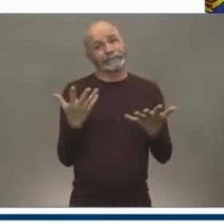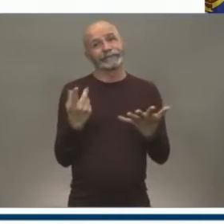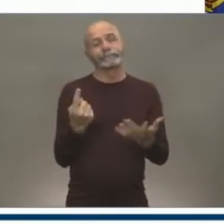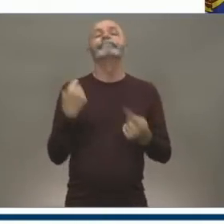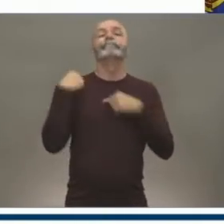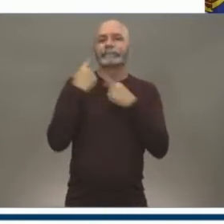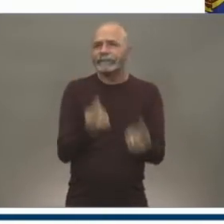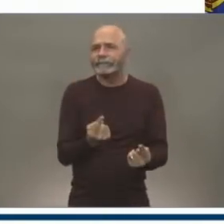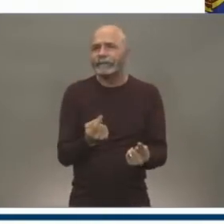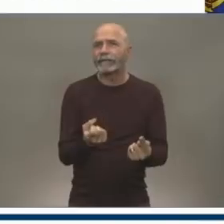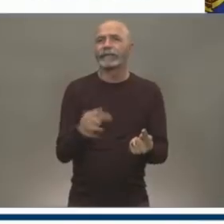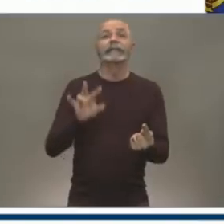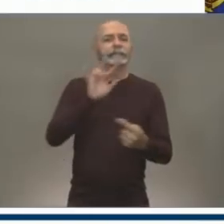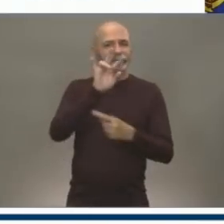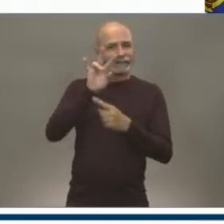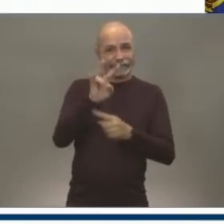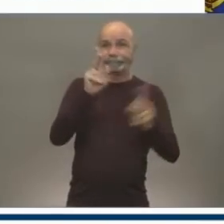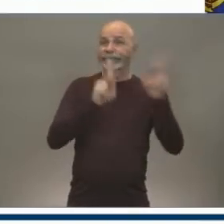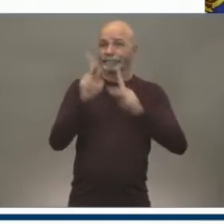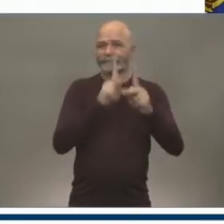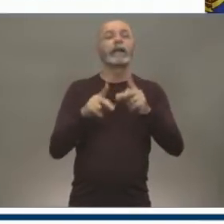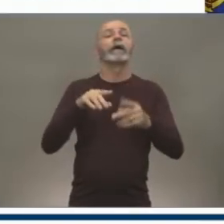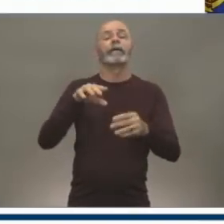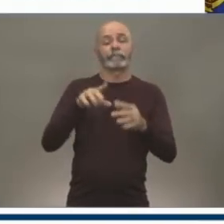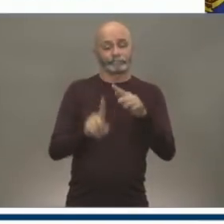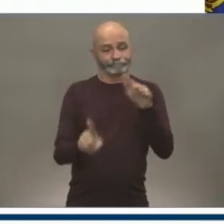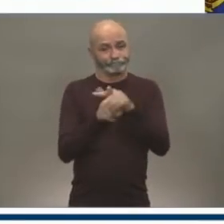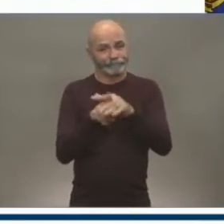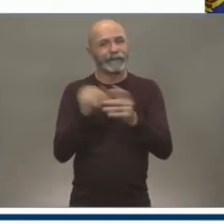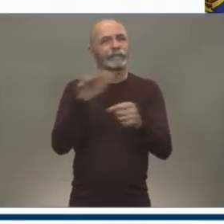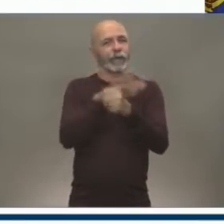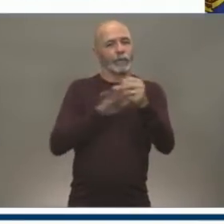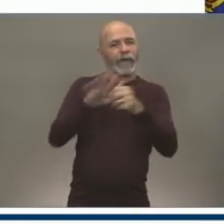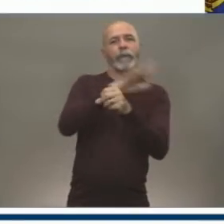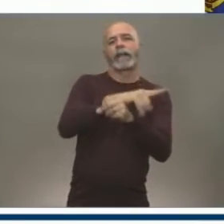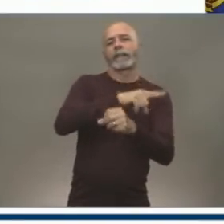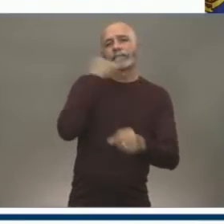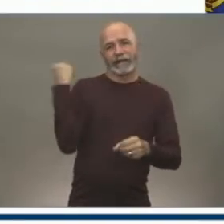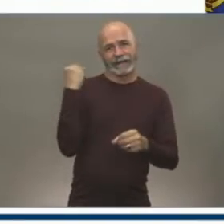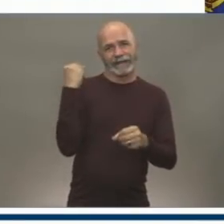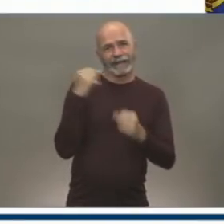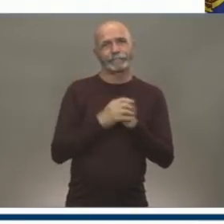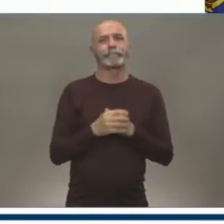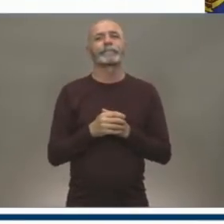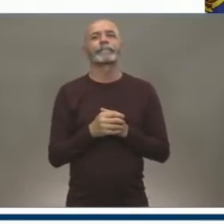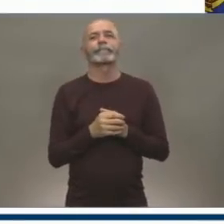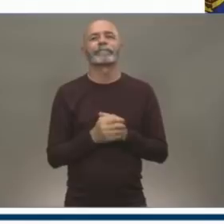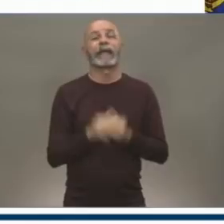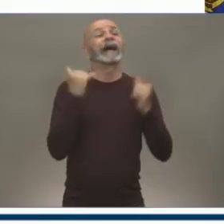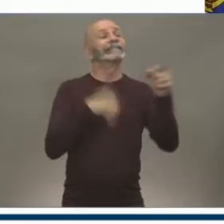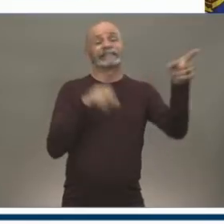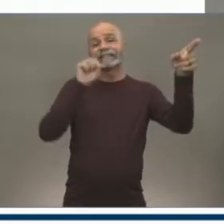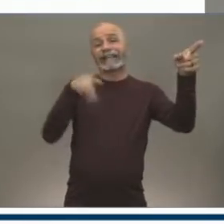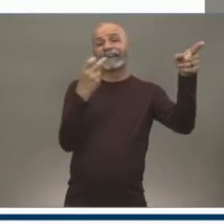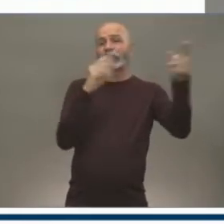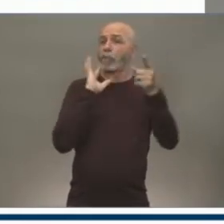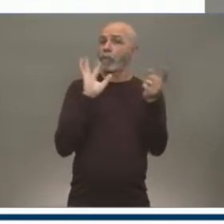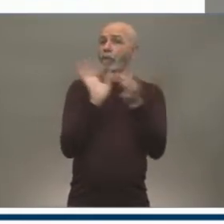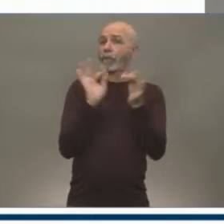in the Central Zone, and that's including the case that the Premier just talked about, reported today at Bedford South